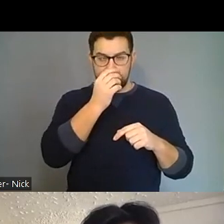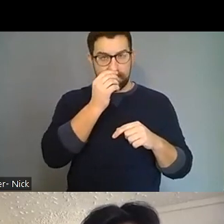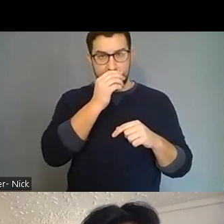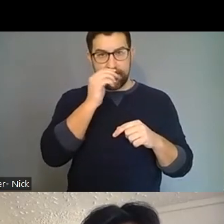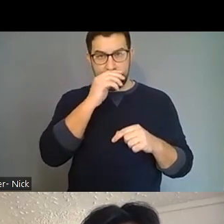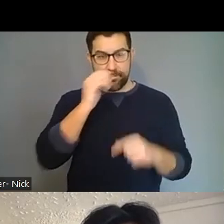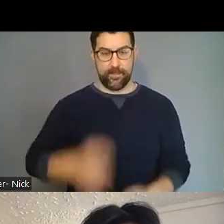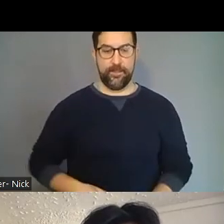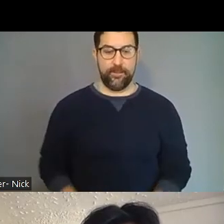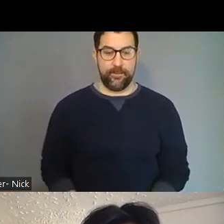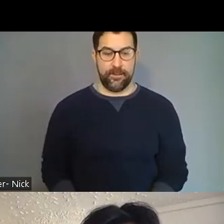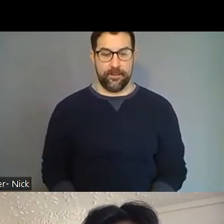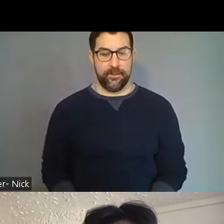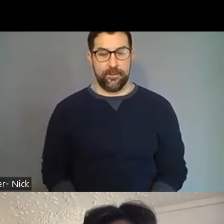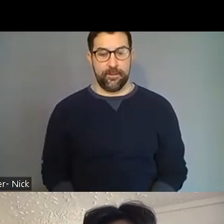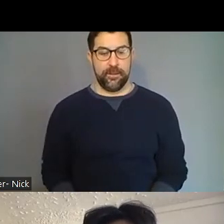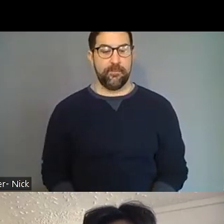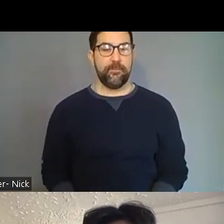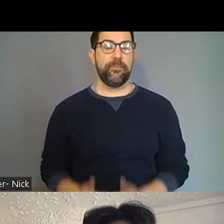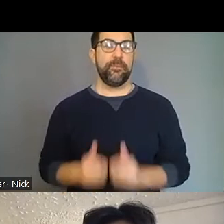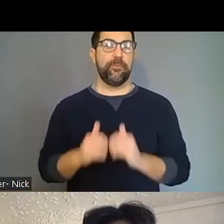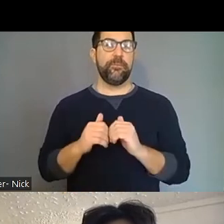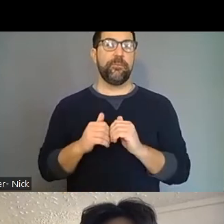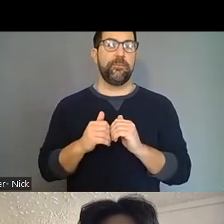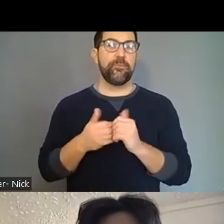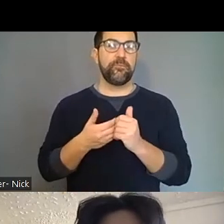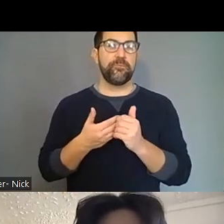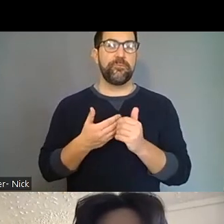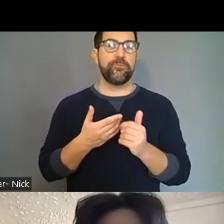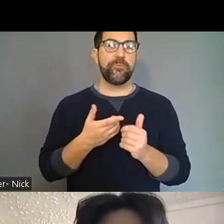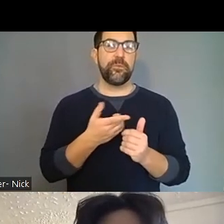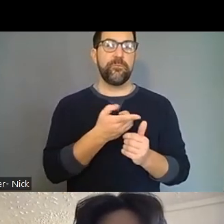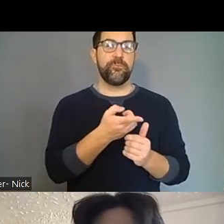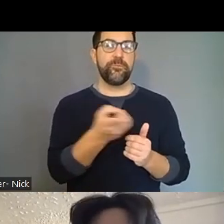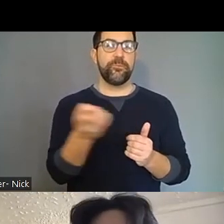I think, how you came to your political